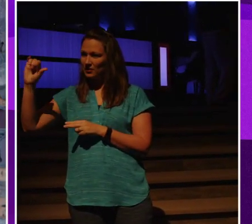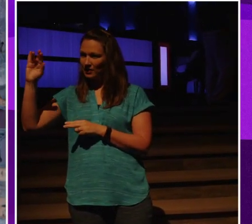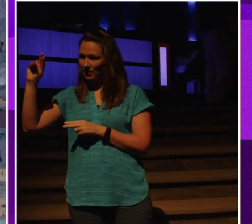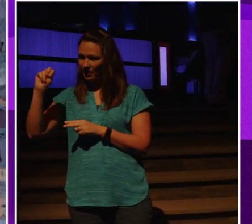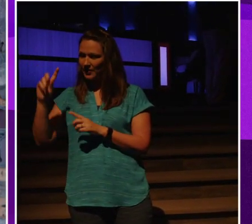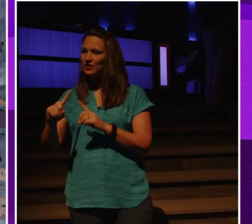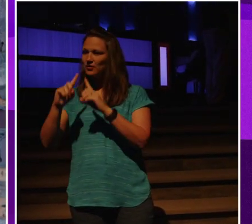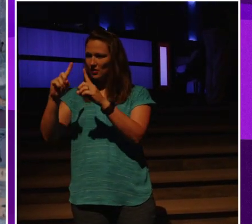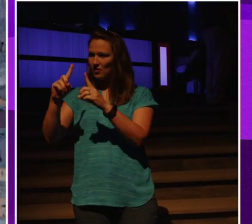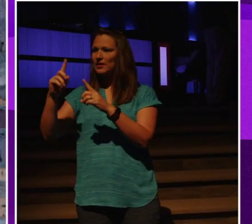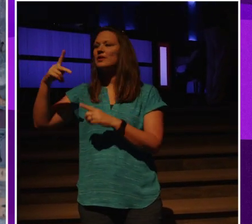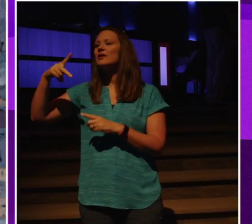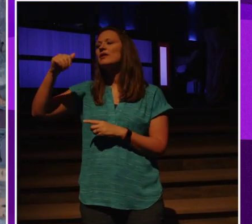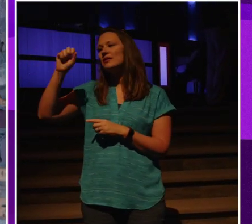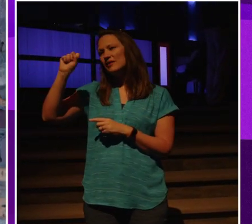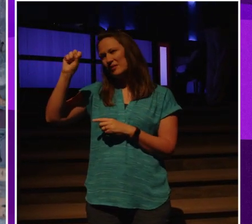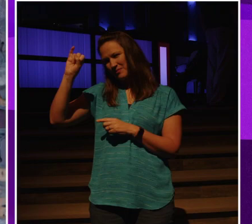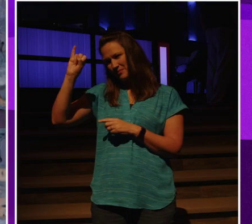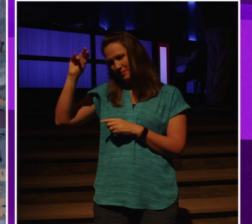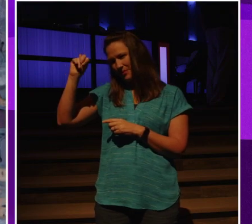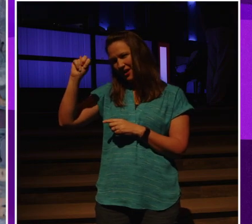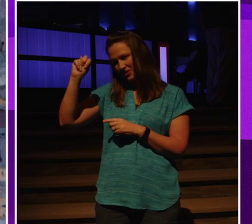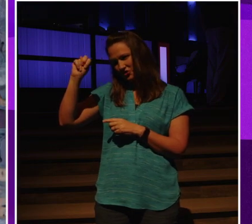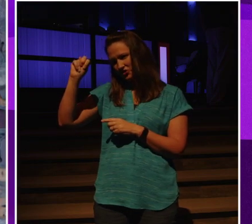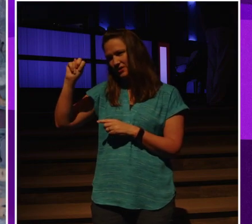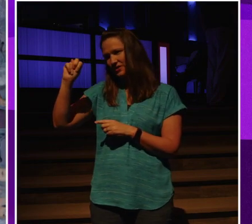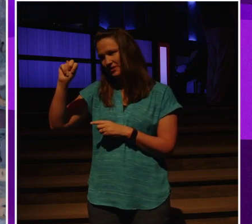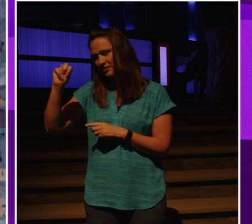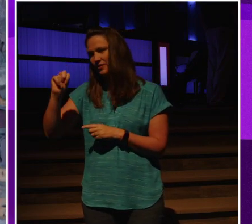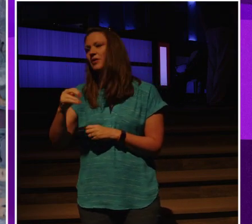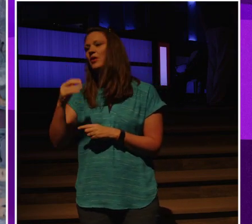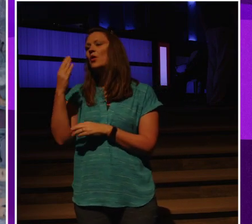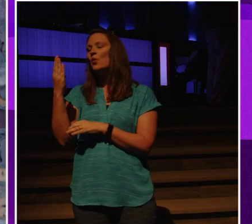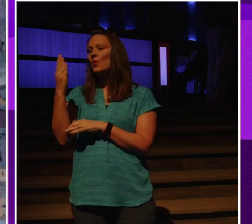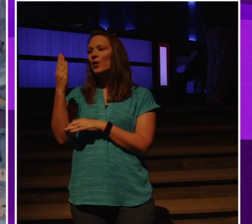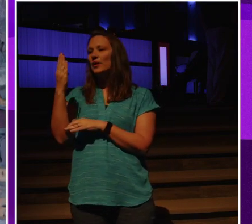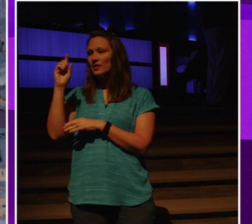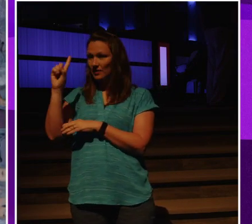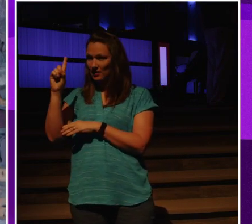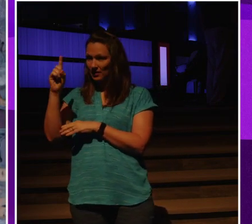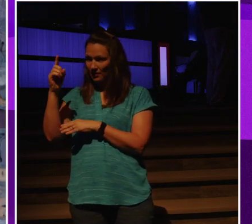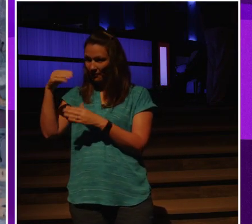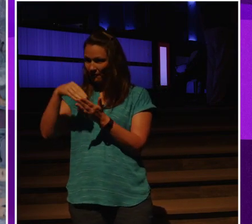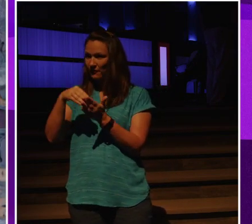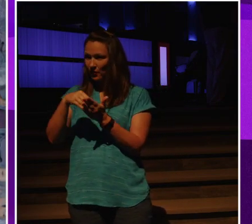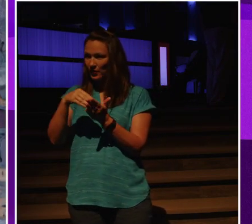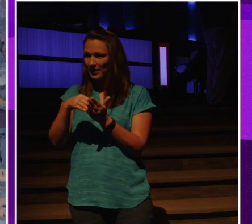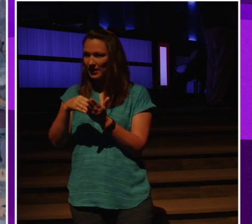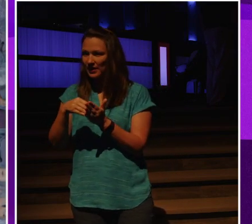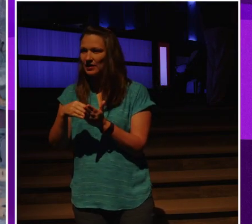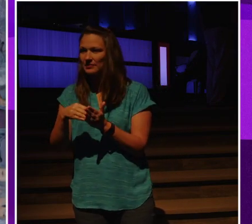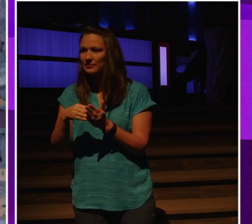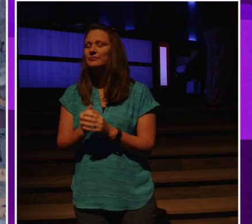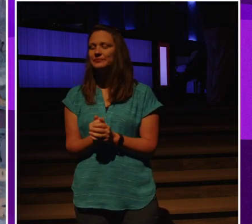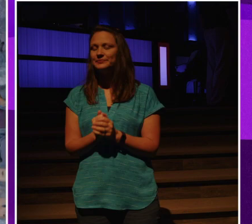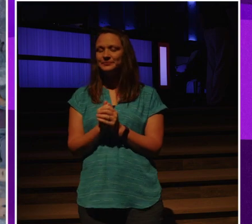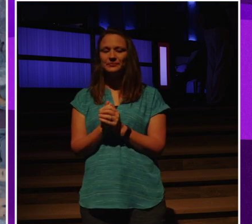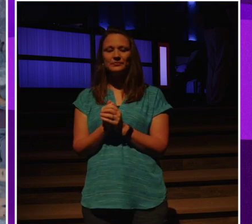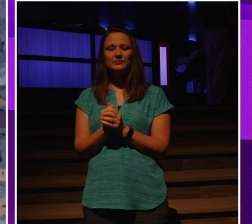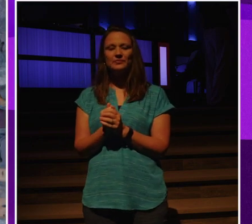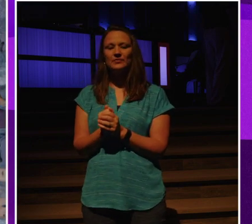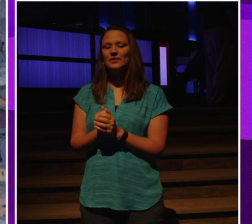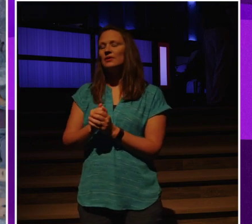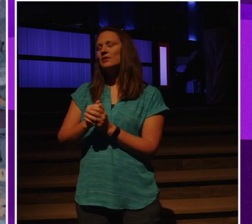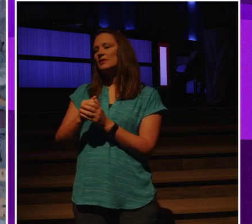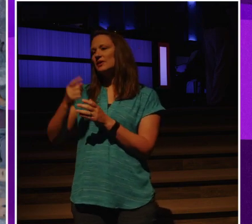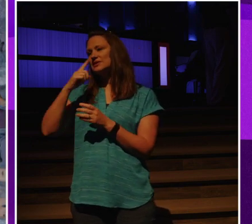in Atlanta, Georgia. The cost is $140 per person, and this price goes up after October the 27th. Contact